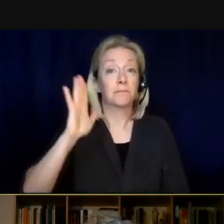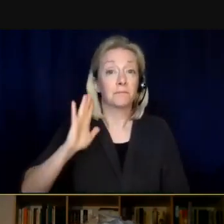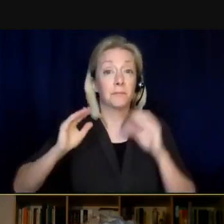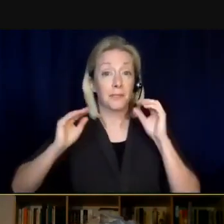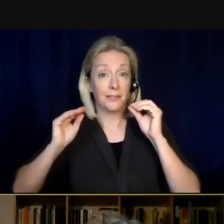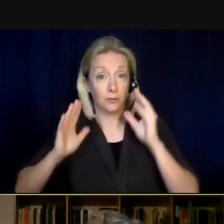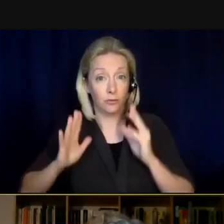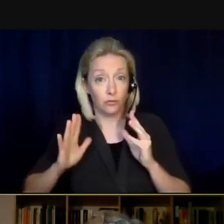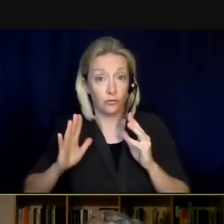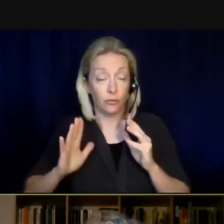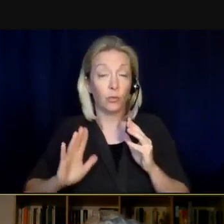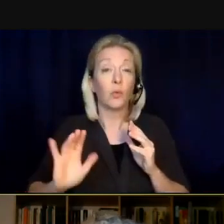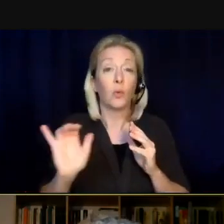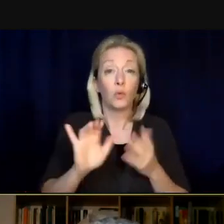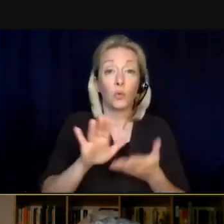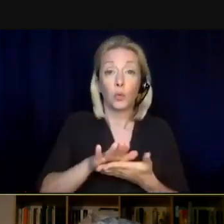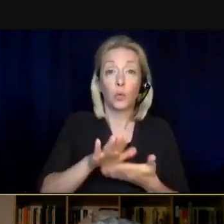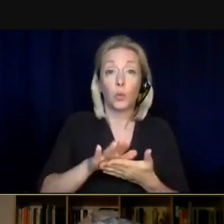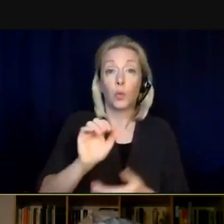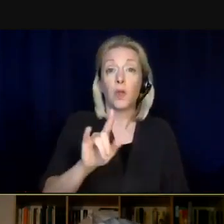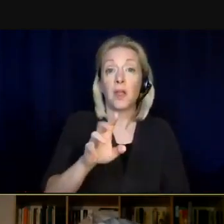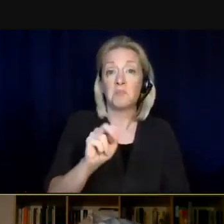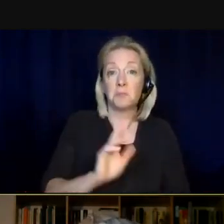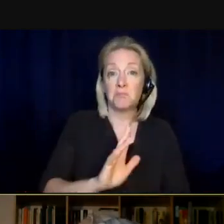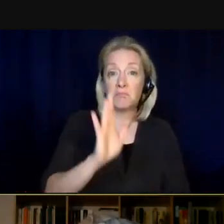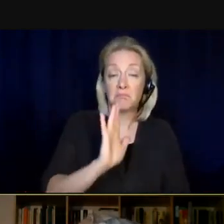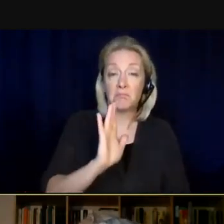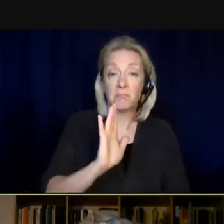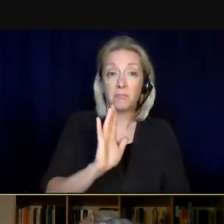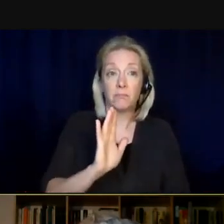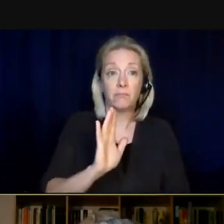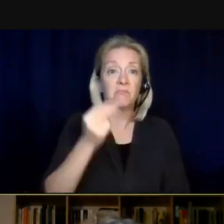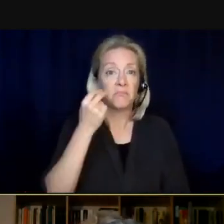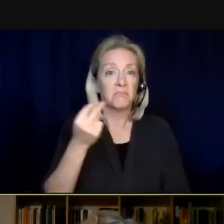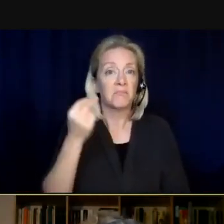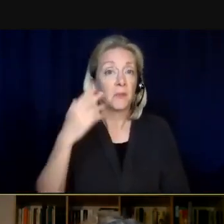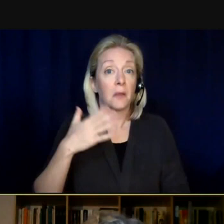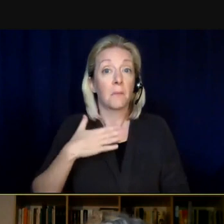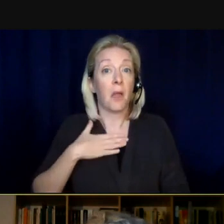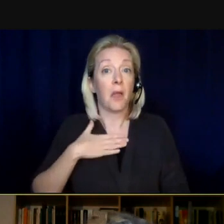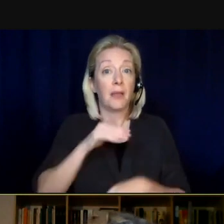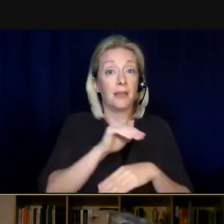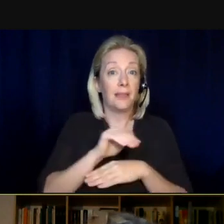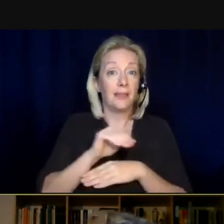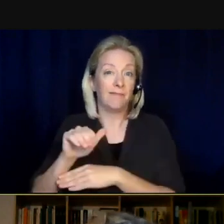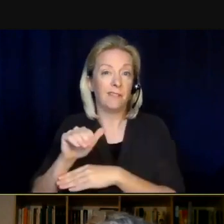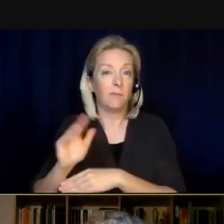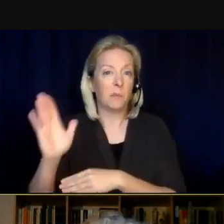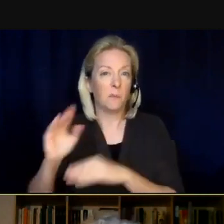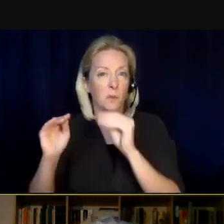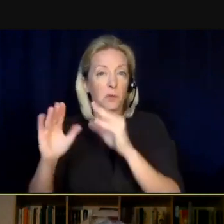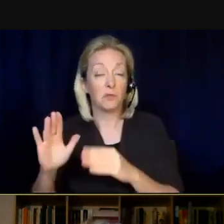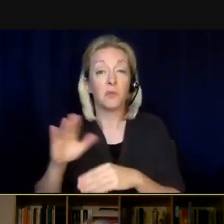also a school administrator. And I used to spend the majority of my evenings when I was a classroom